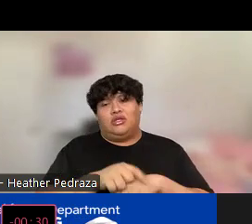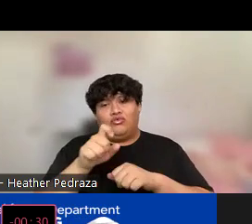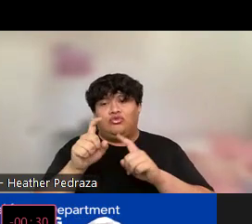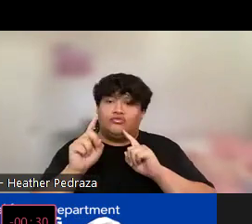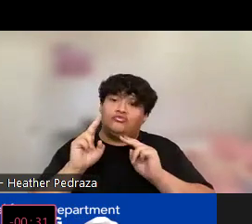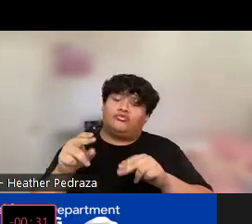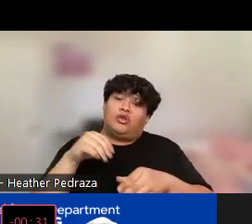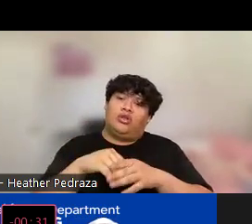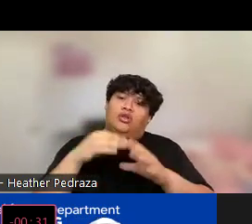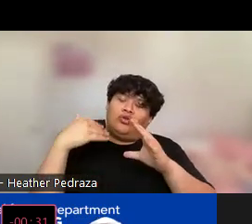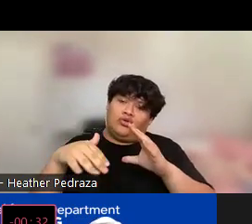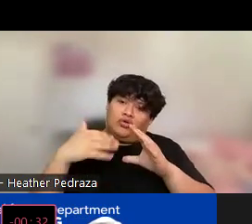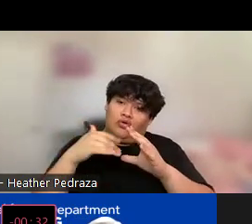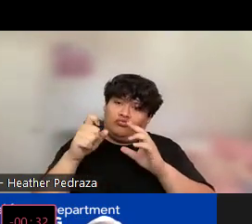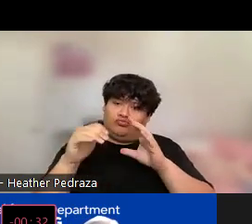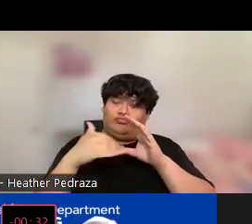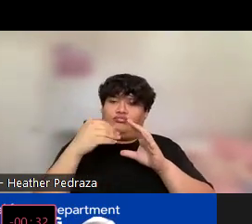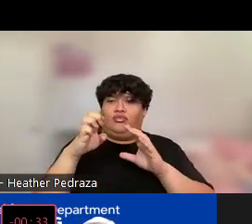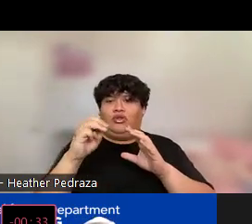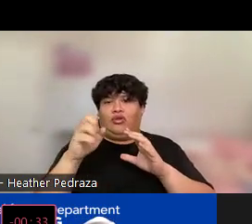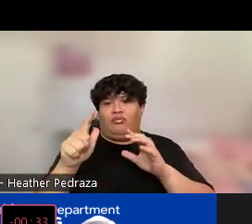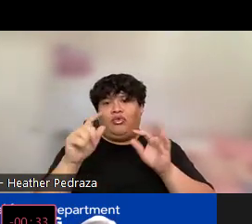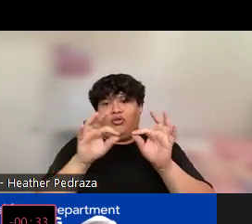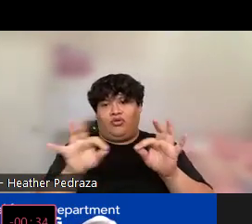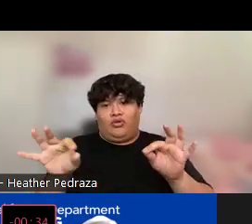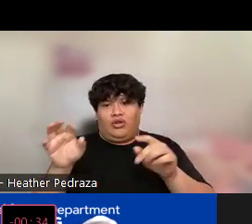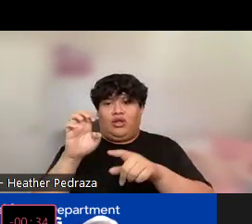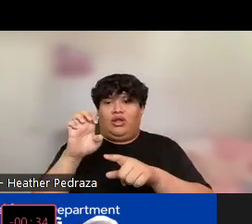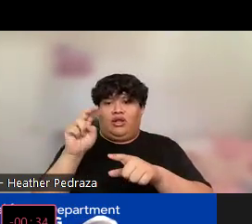our Engage email box and be as long as you'd like. Engage,